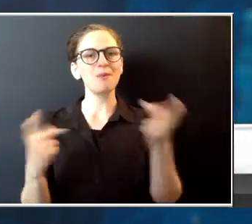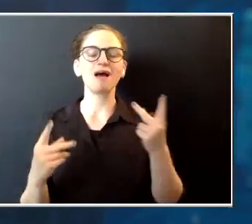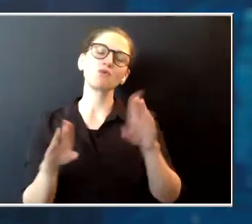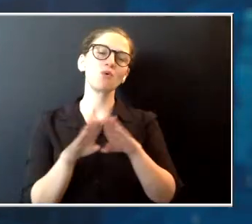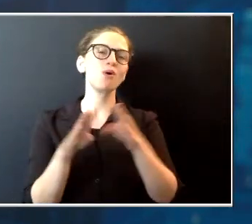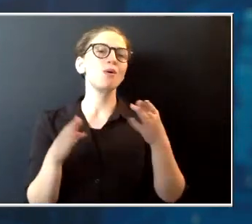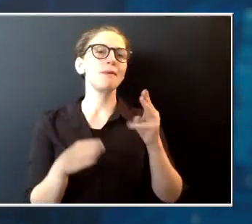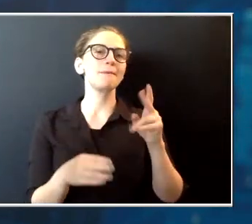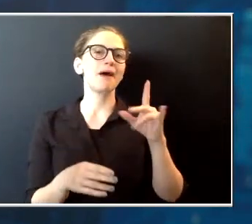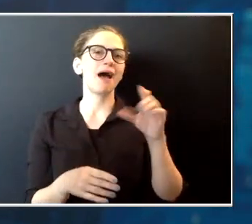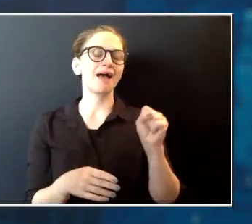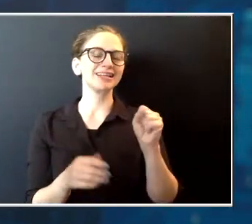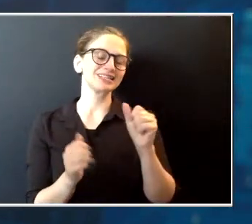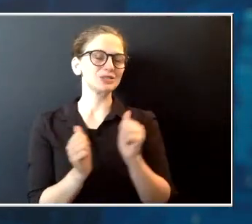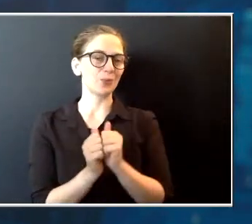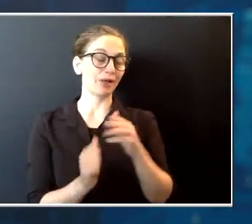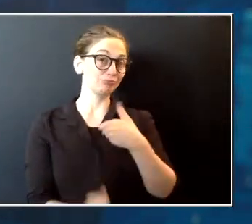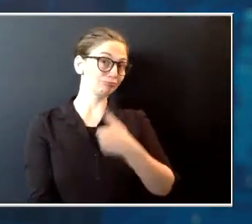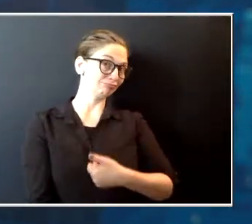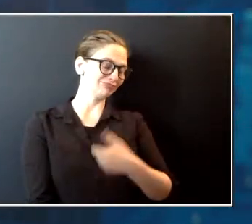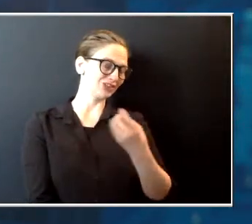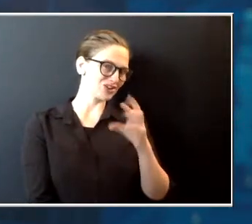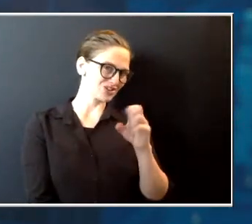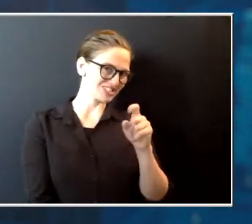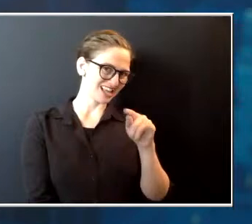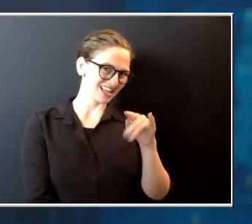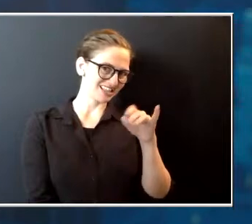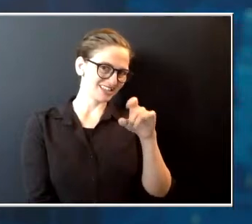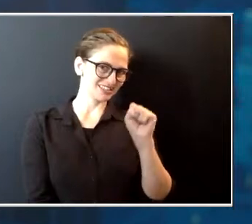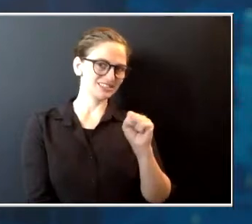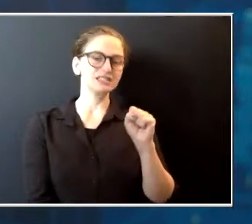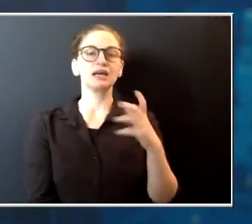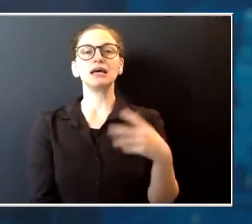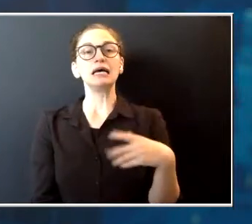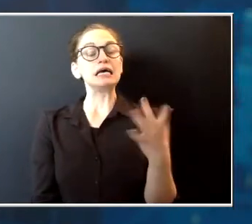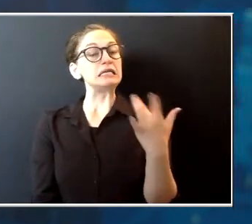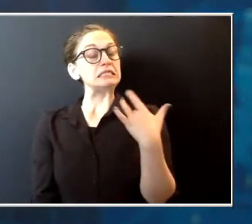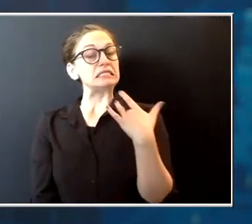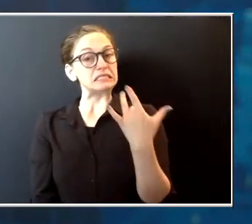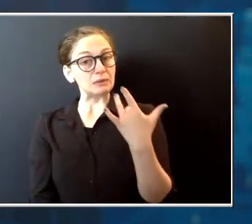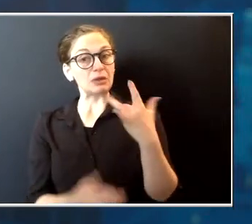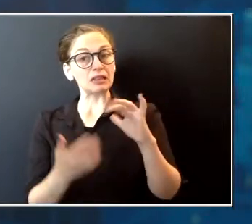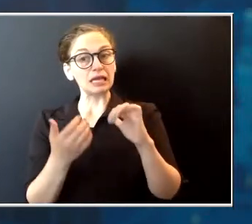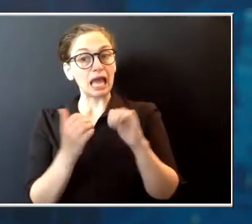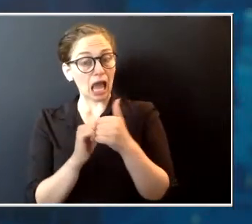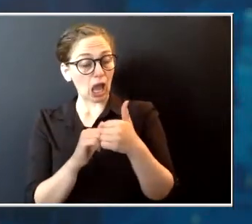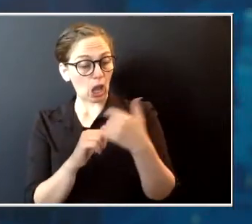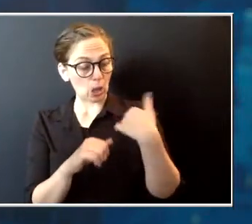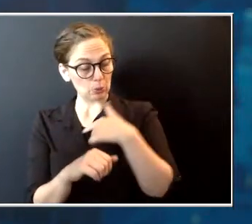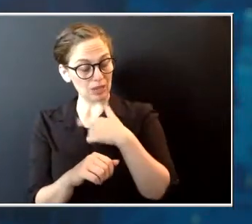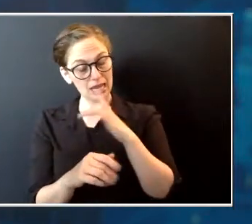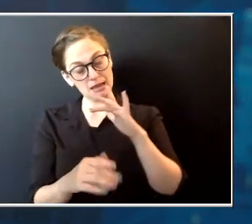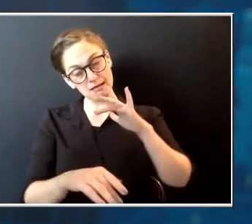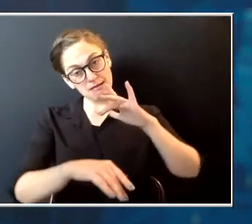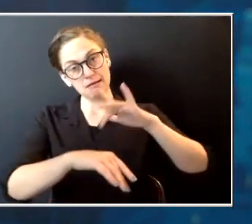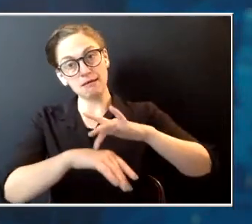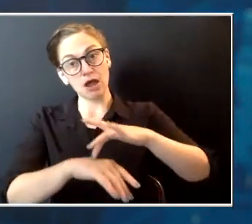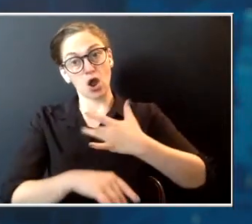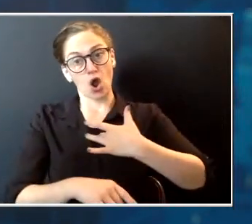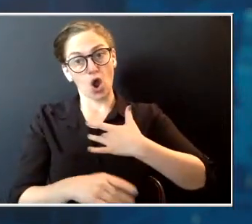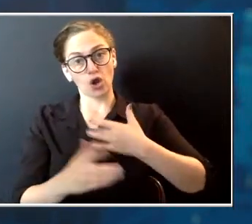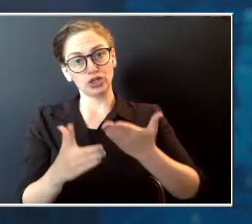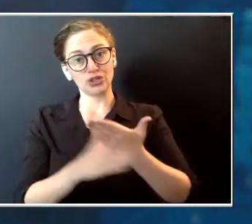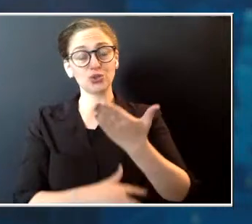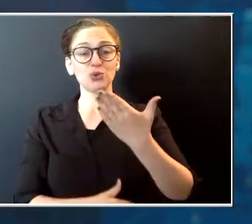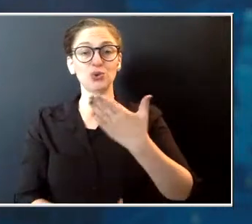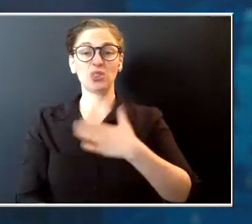your heart has been through your chest. I know there's something more a romantic way to say that. The best way to get to a man or woman's heart is through their